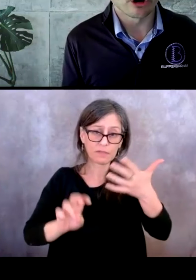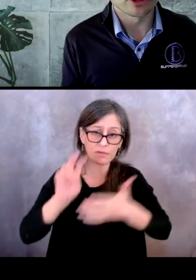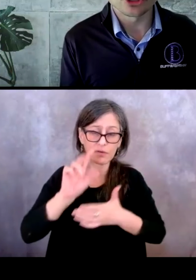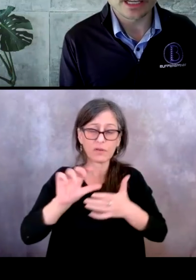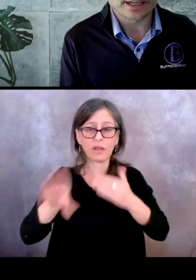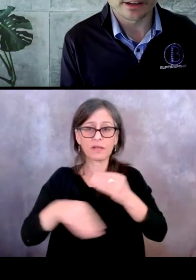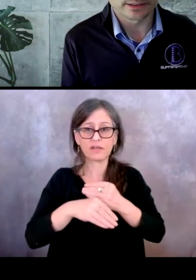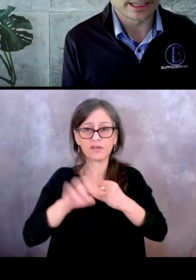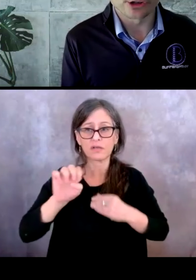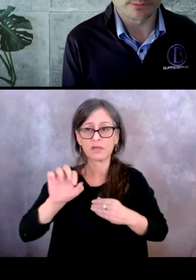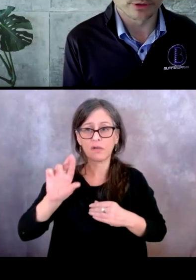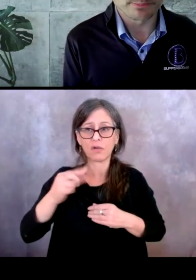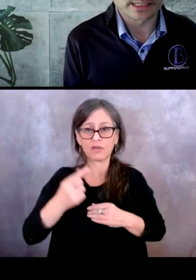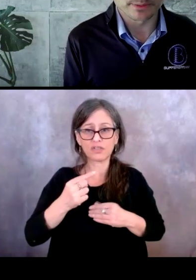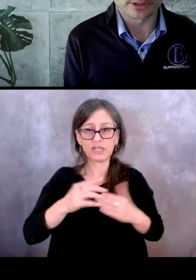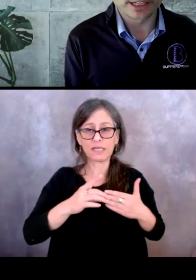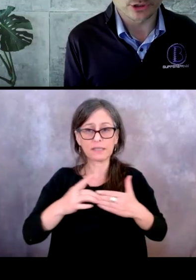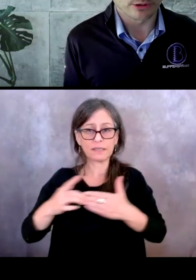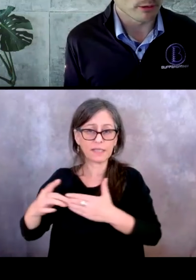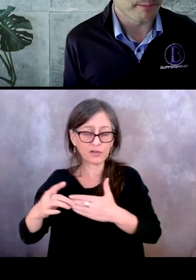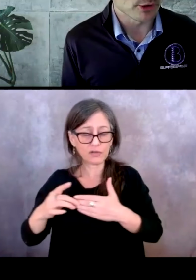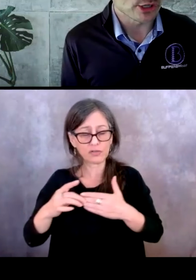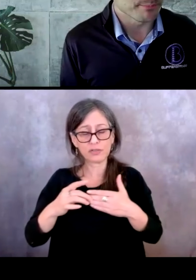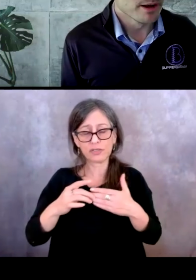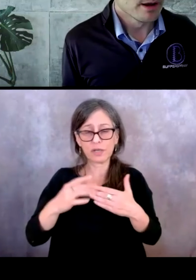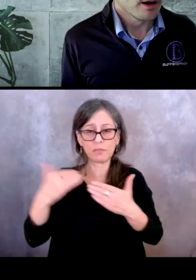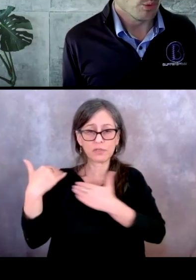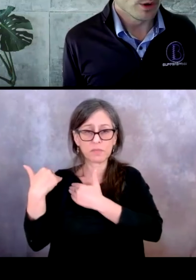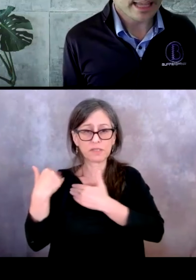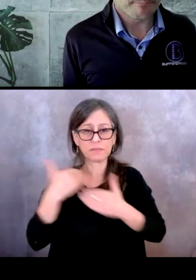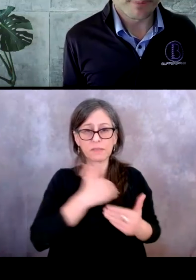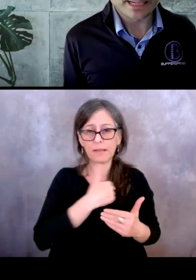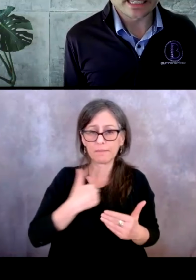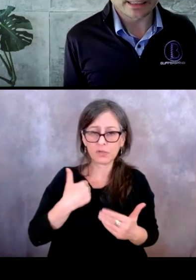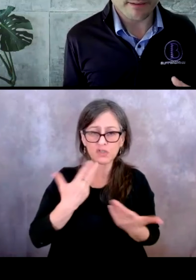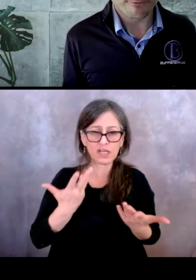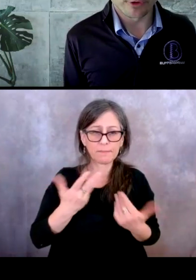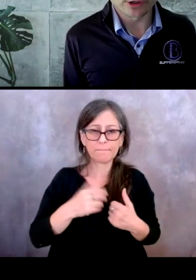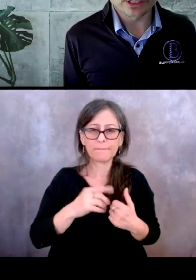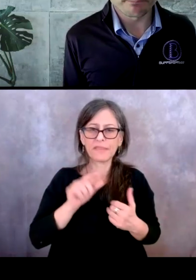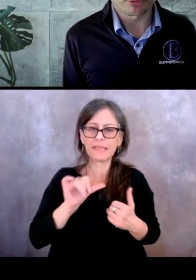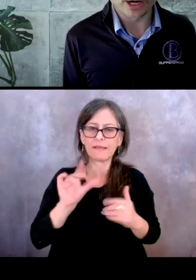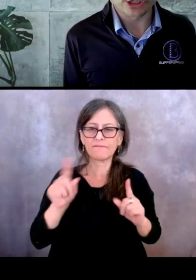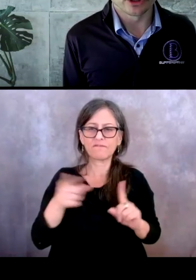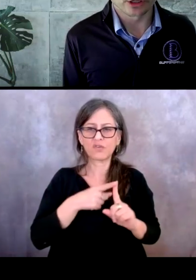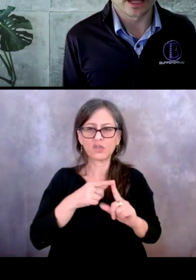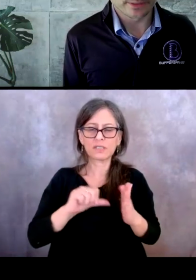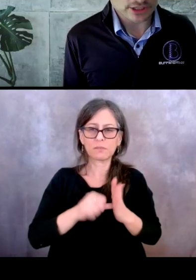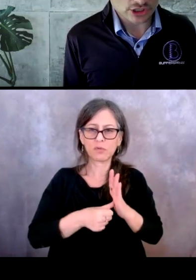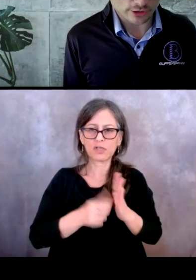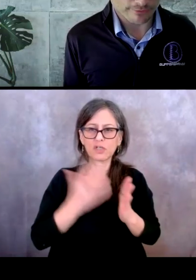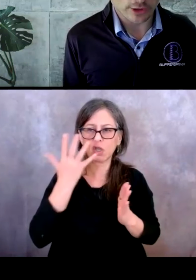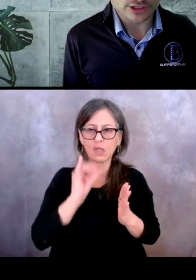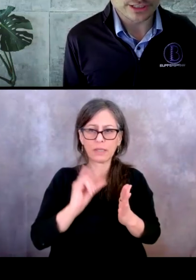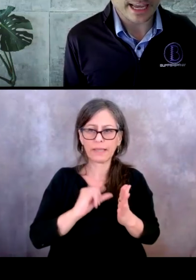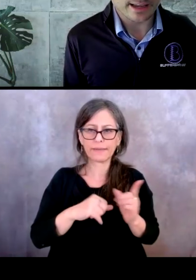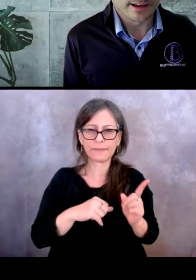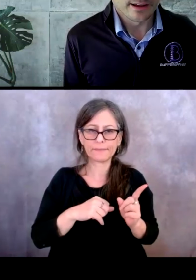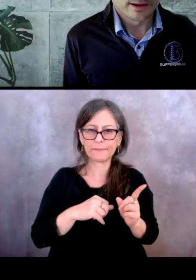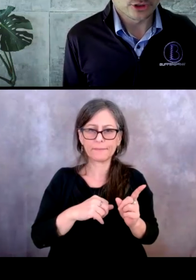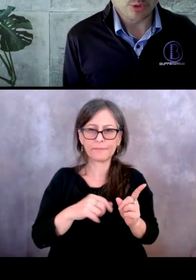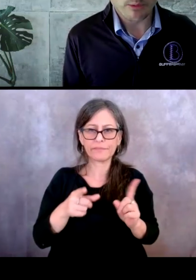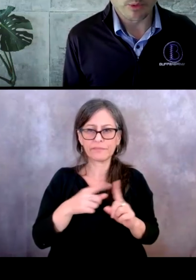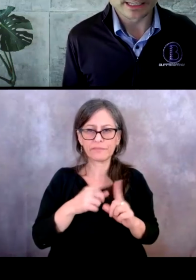additional ERG leadership responsibilities or membership? What does that first impression look like? This is your first